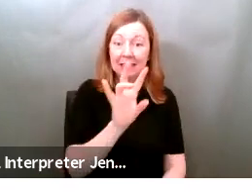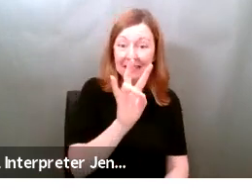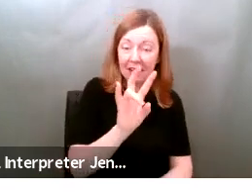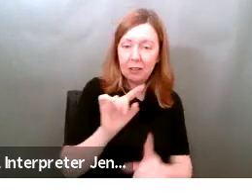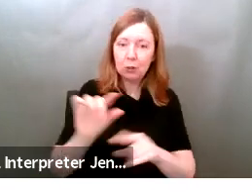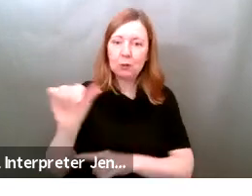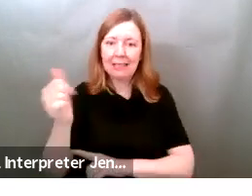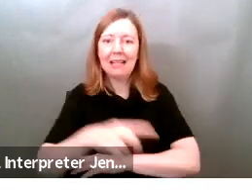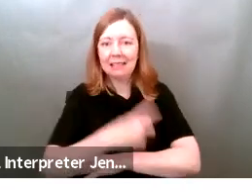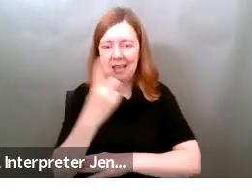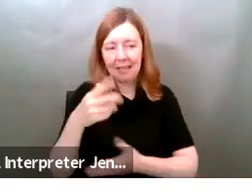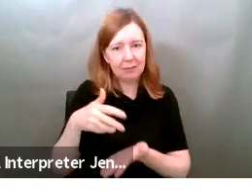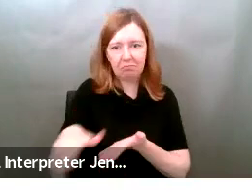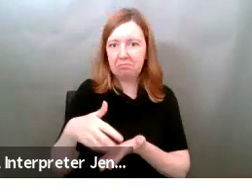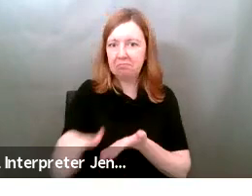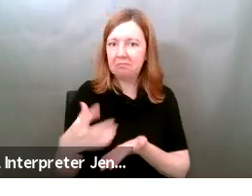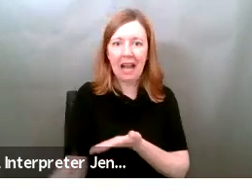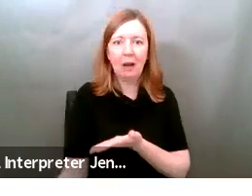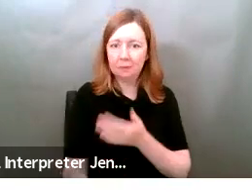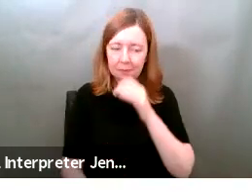days. Next slide.